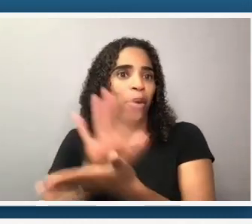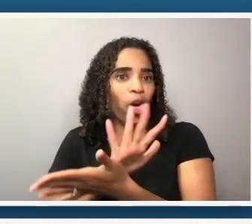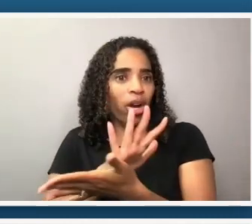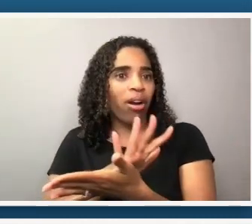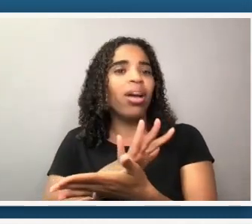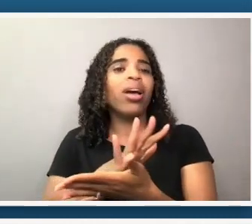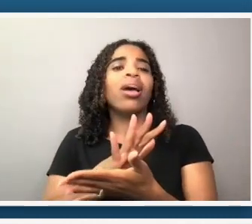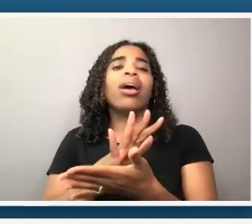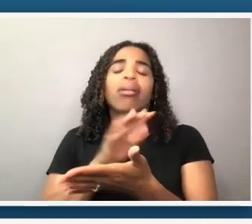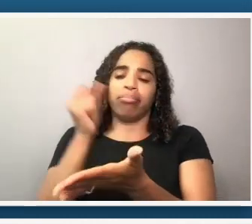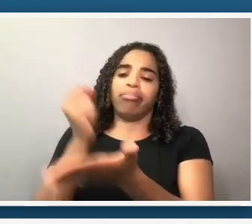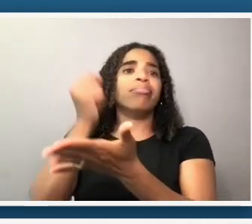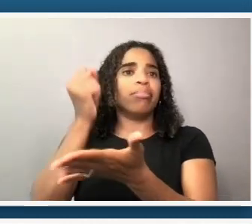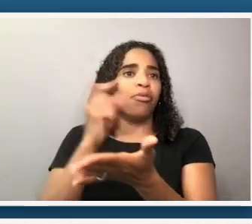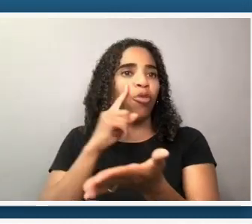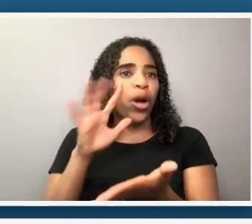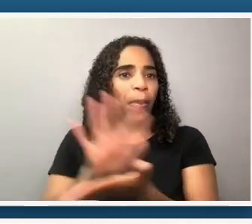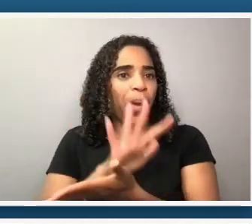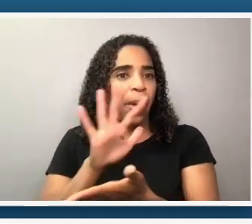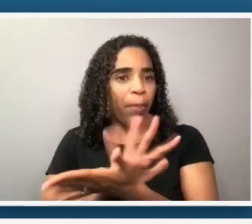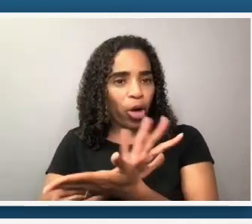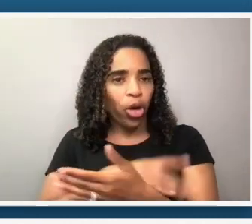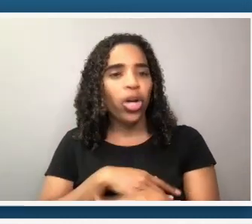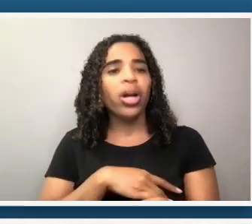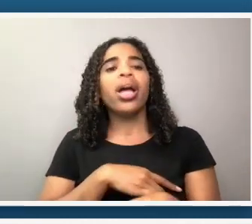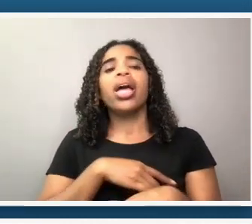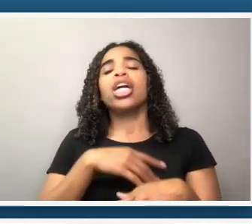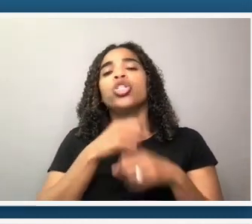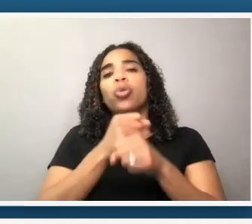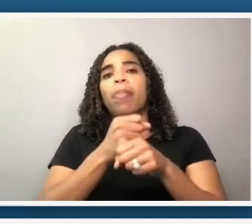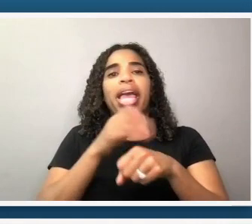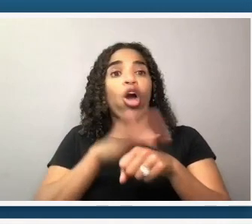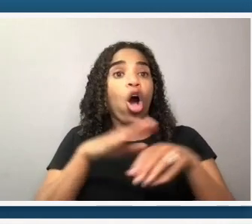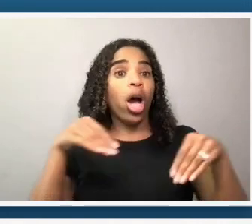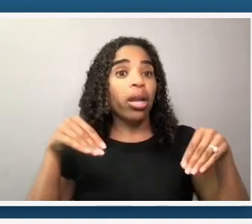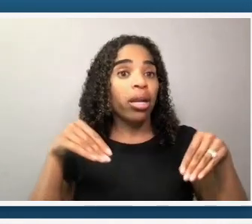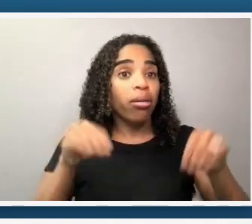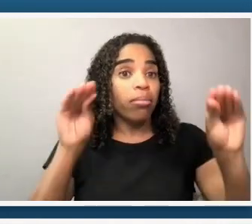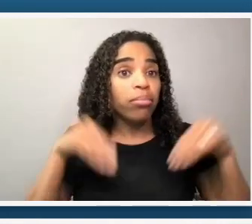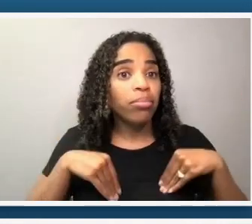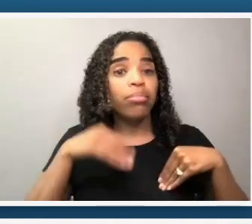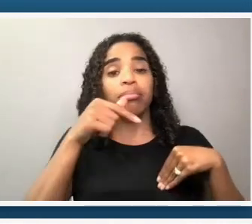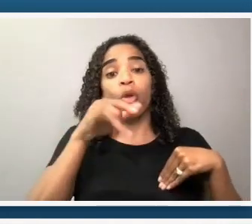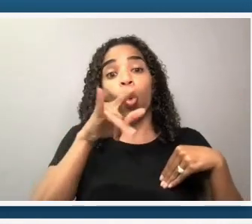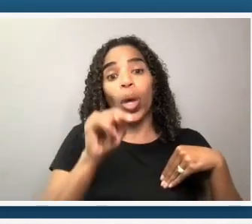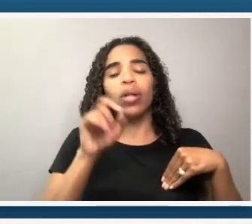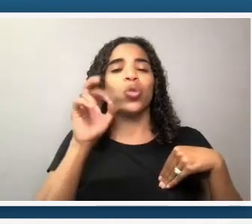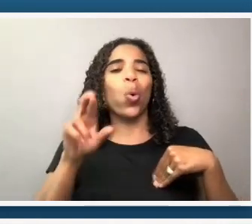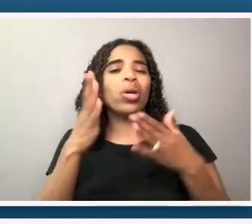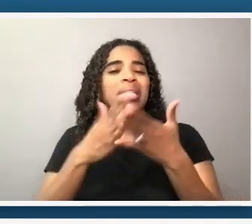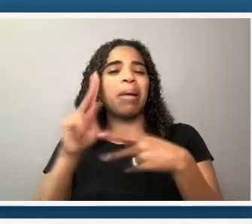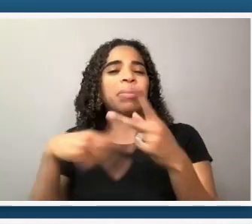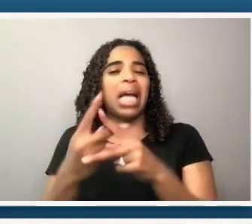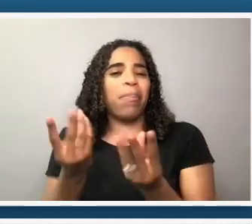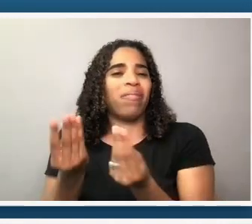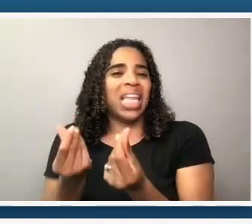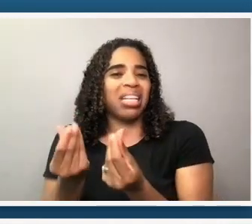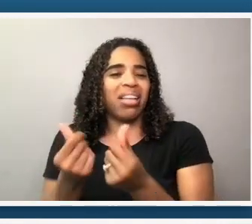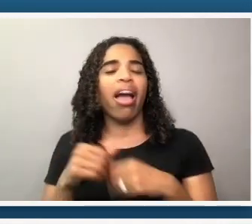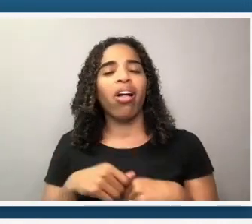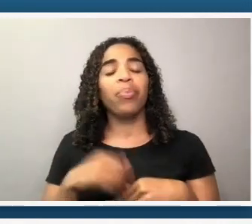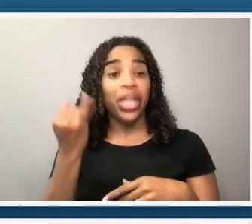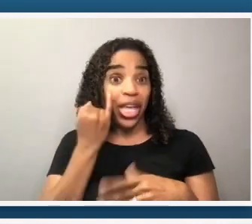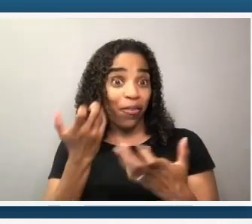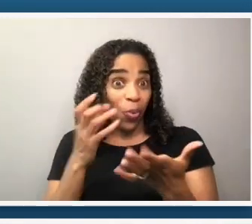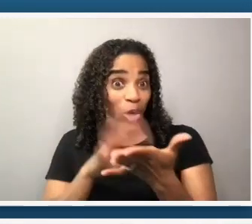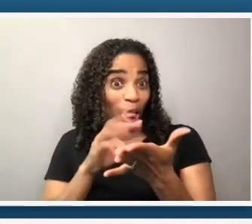on paper in a quilt or textile-like pattern. And if you're interested in learning a little bit more about that project,